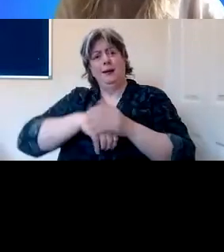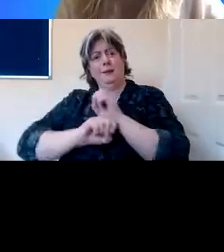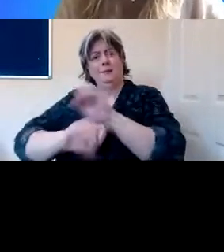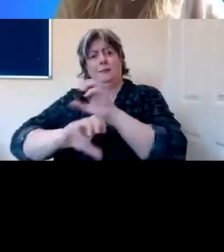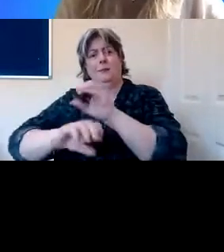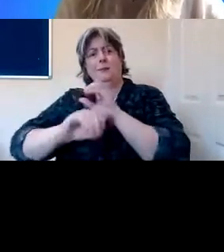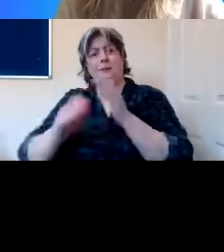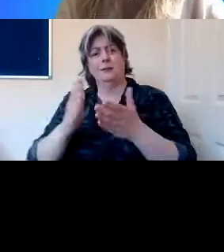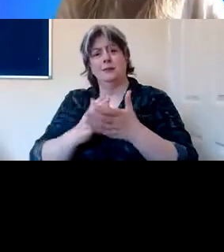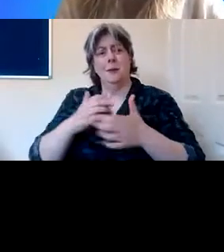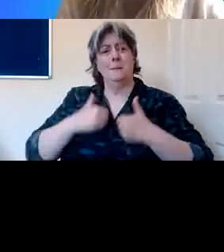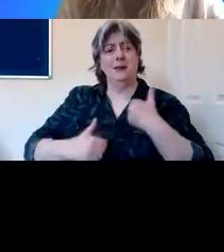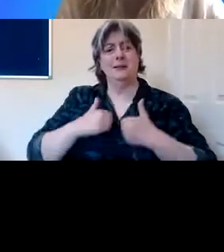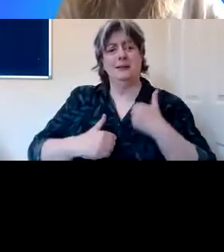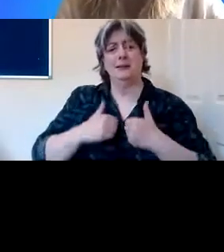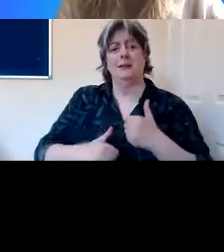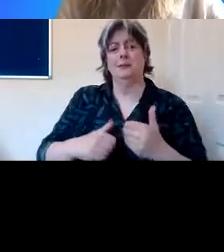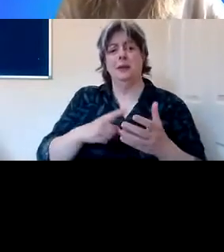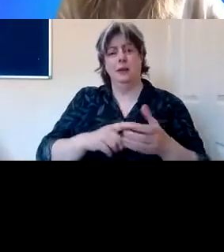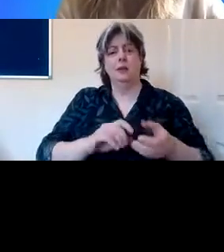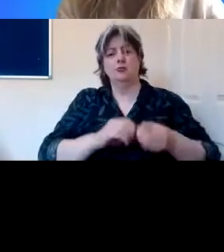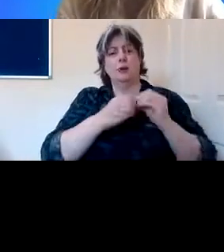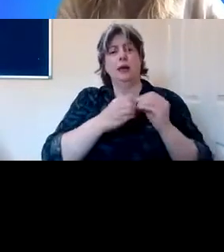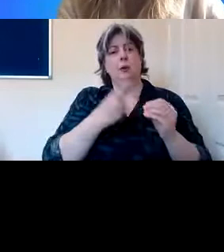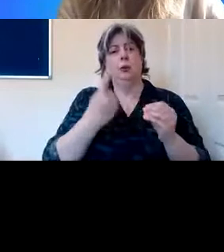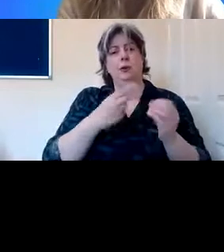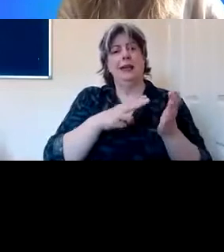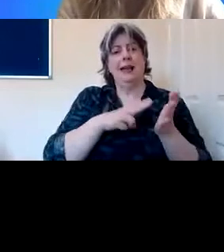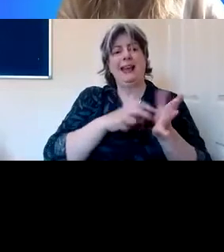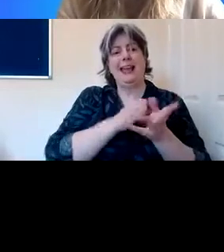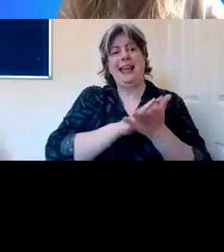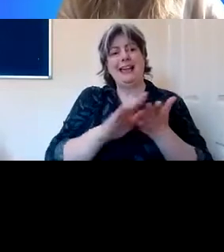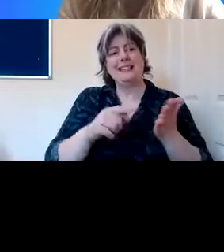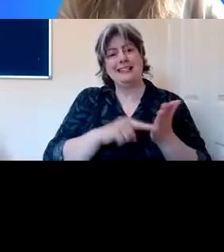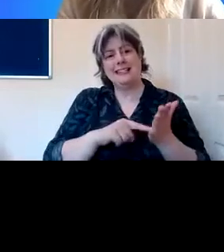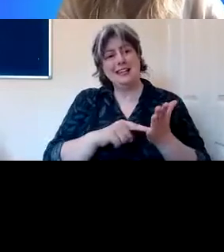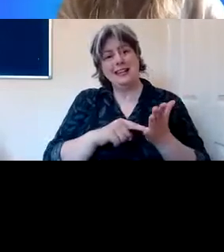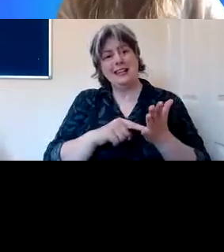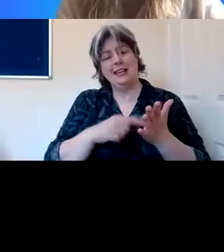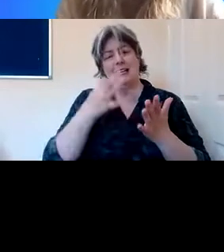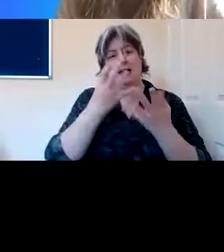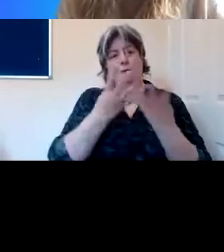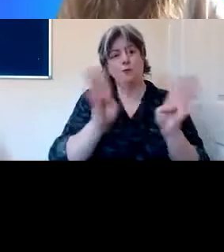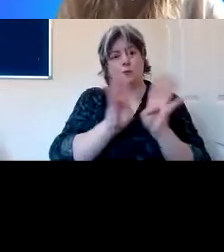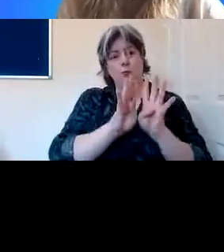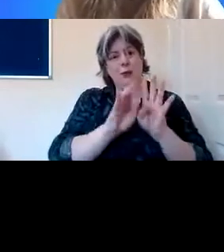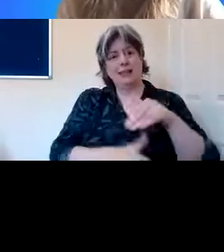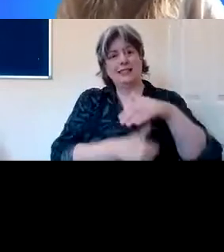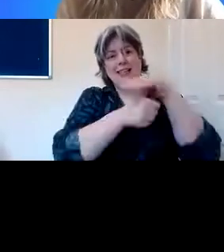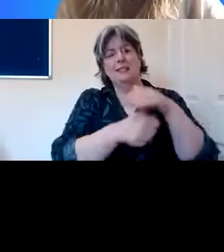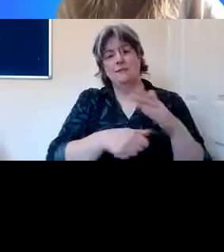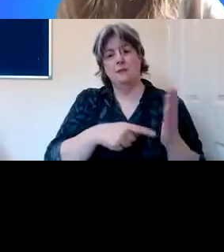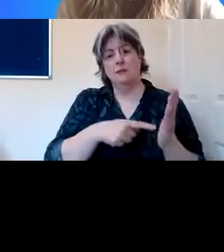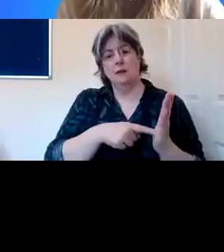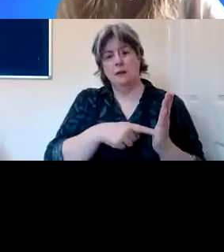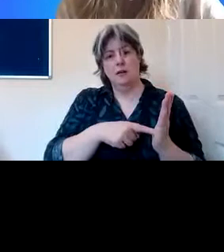our NAHT Cymru's Welsh Executive. They reflect the views and vision of the profession across Wales. Thank you